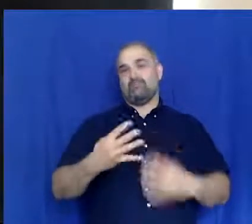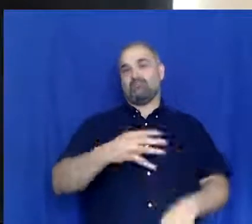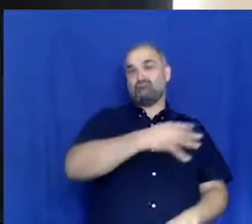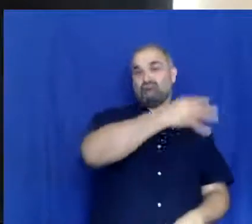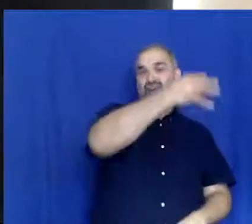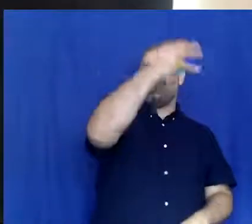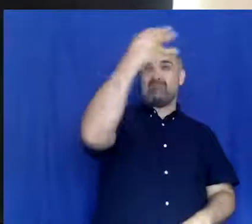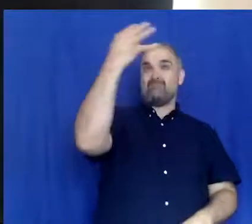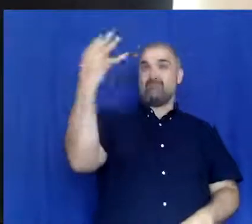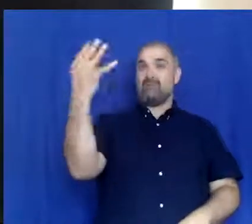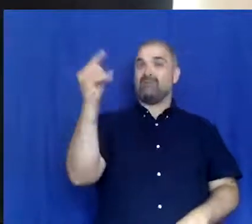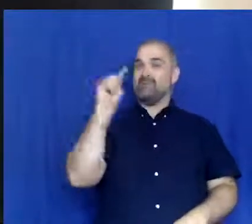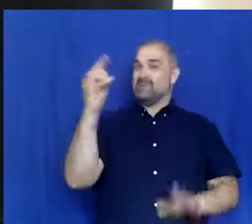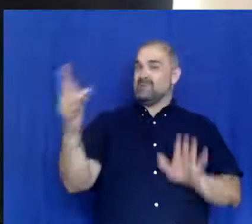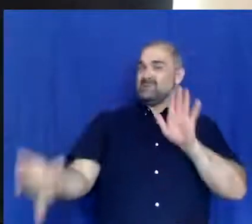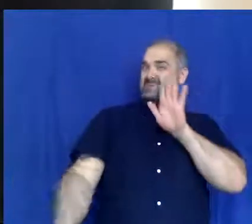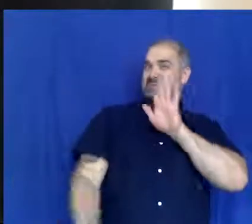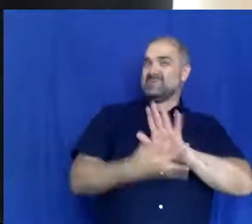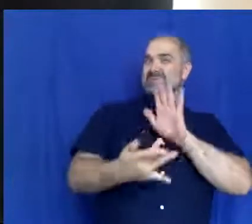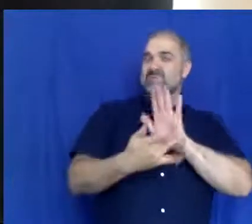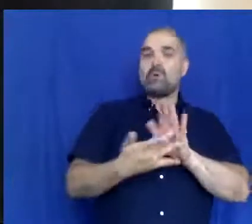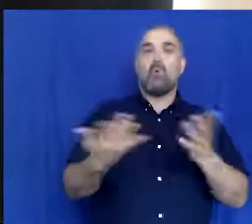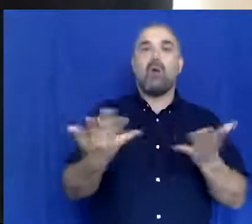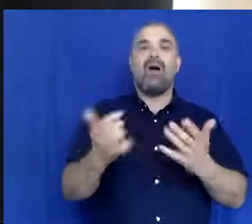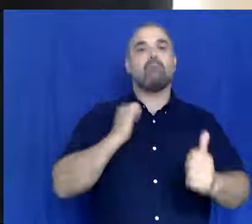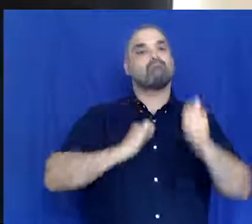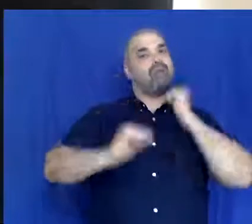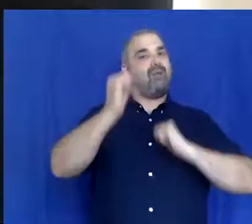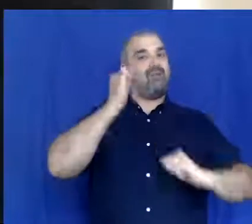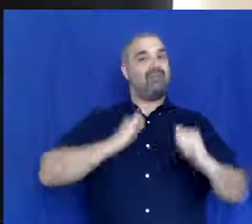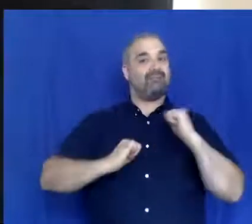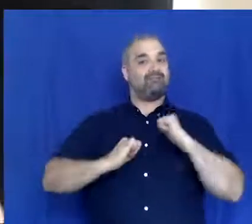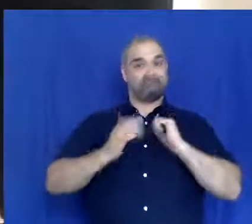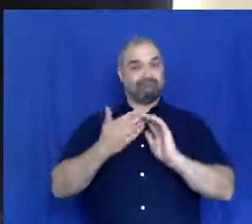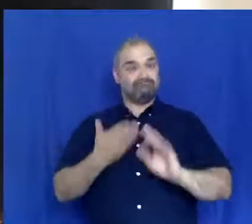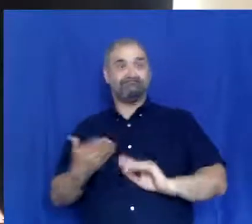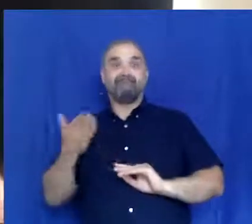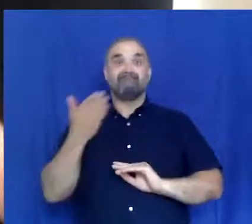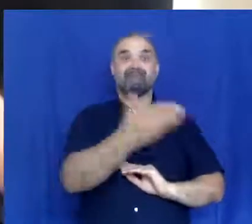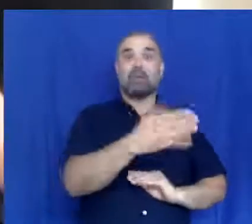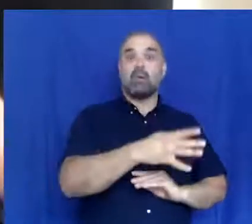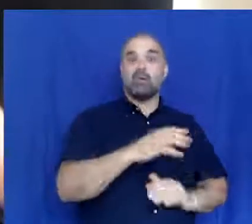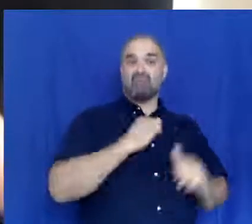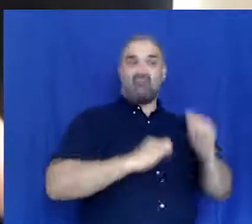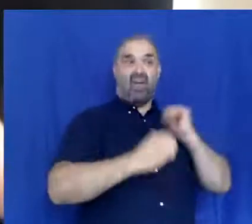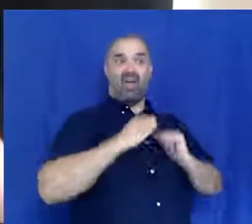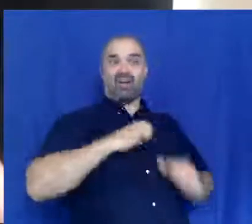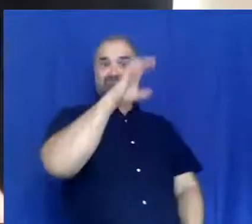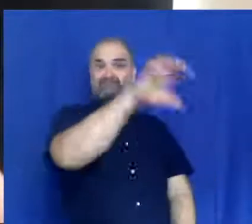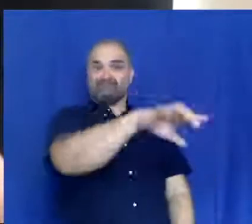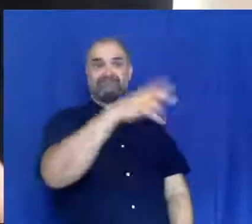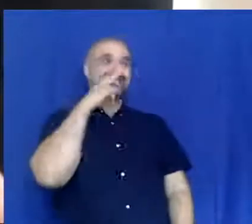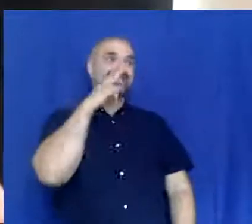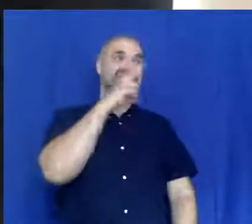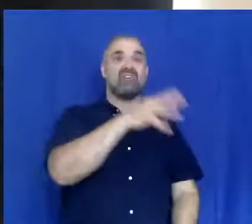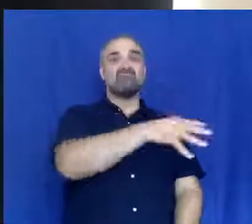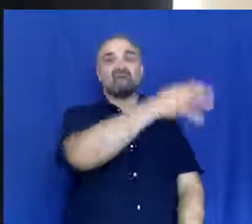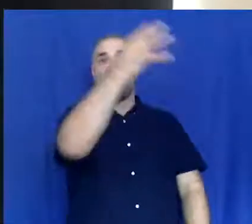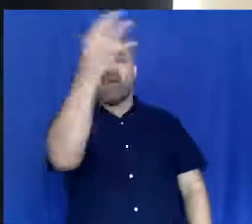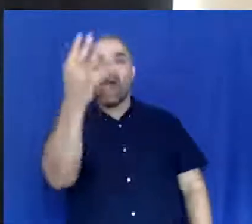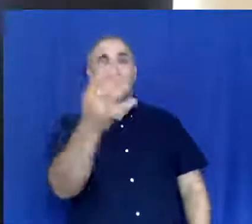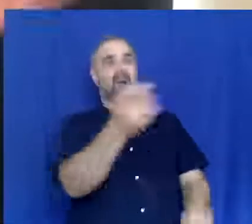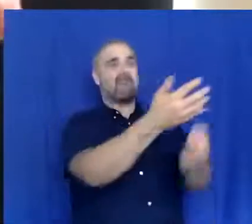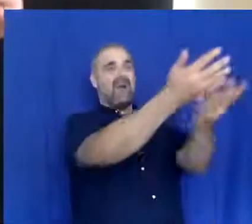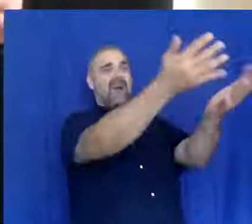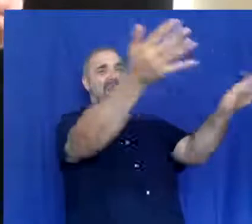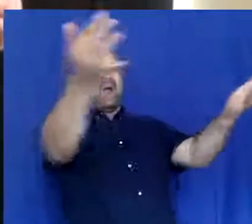Now, the rainbow is very, very important at Pride. When you go to Pride, you see rainbows everywhere.